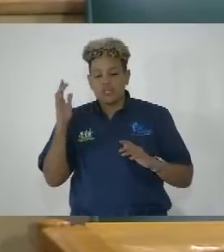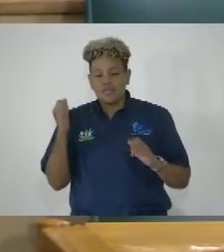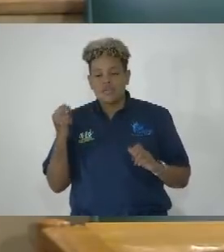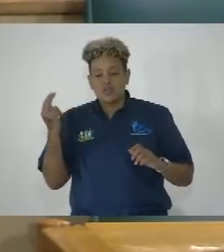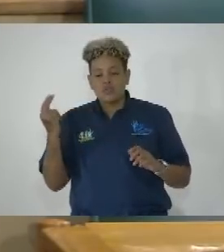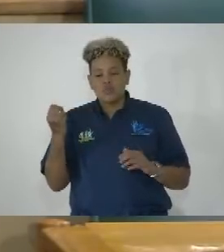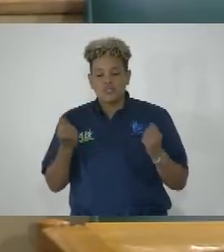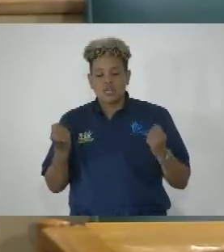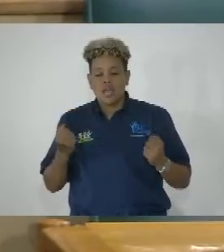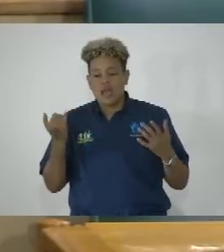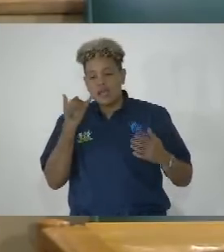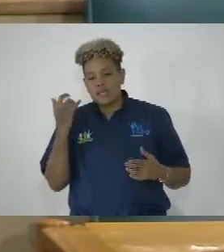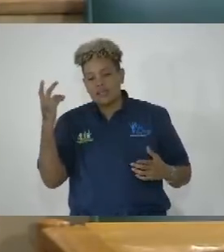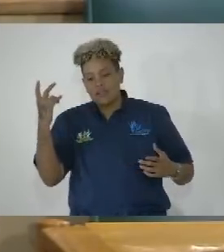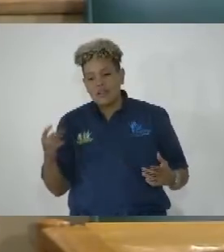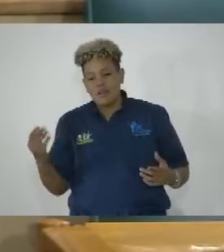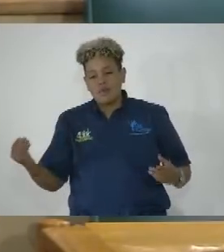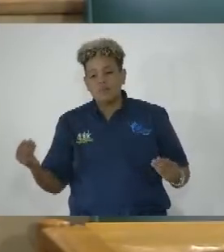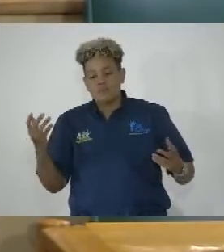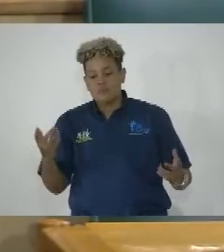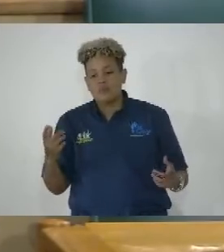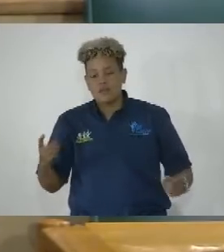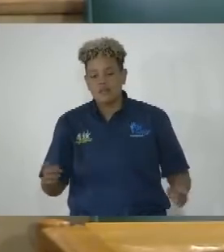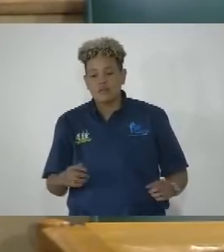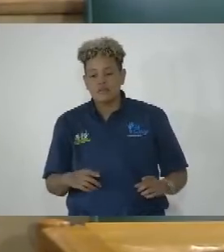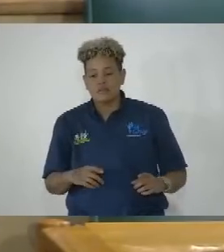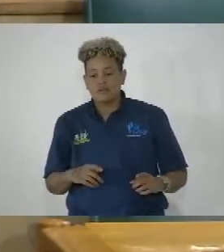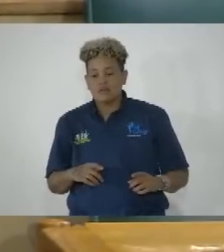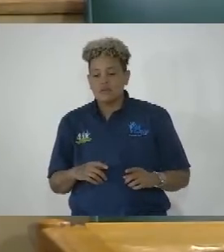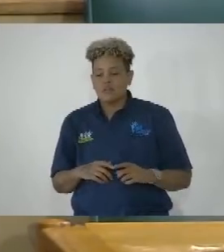car, if it ever comes. If it ever comes.